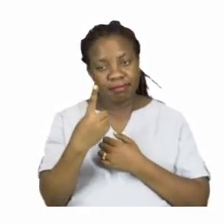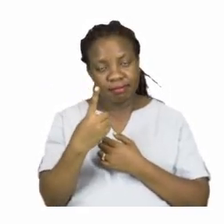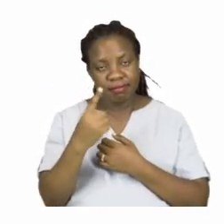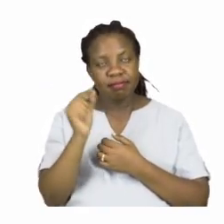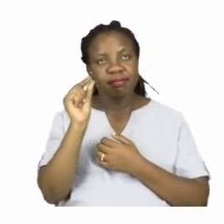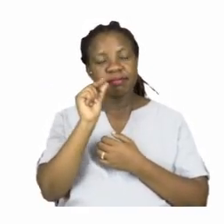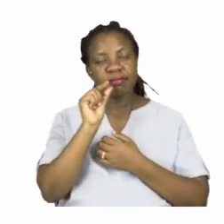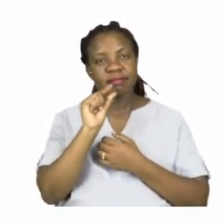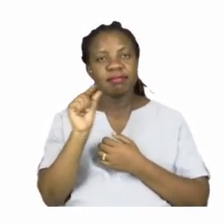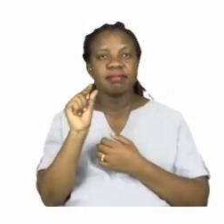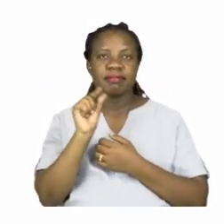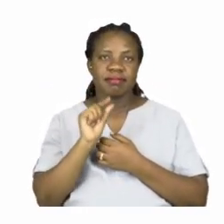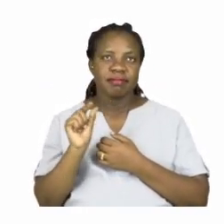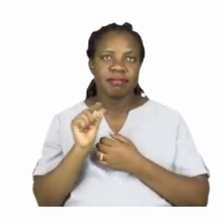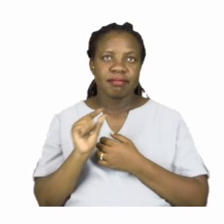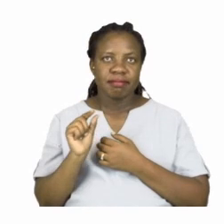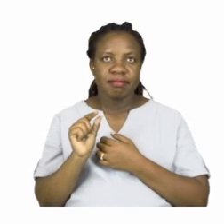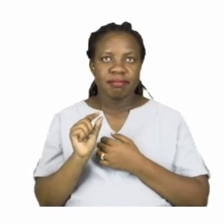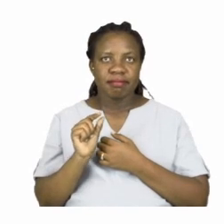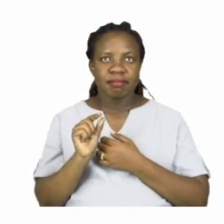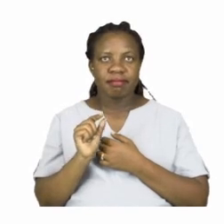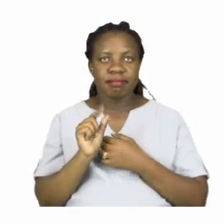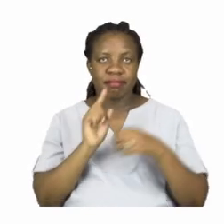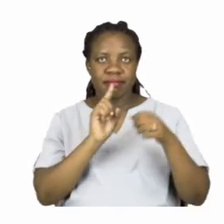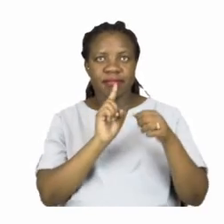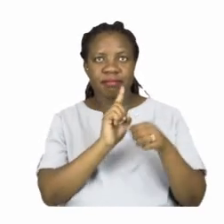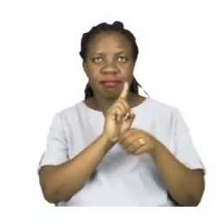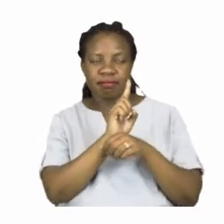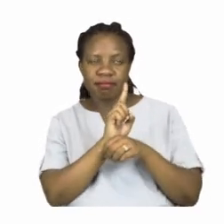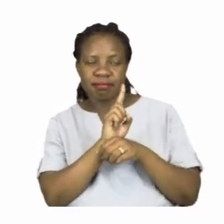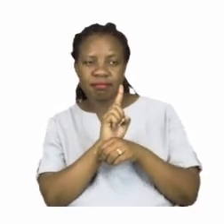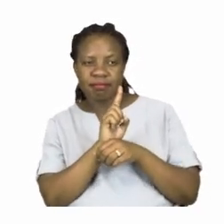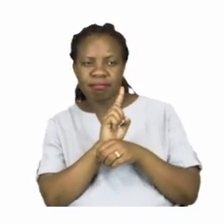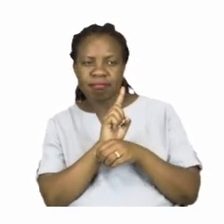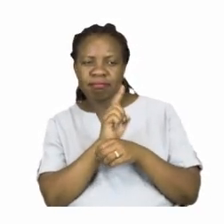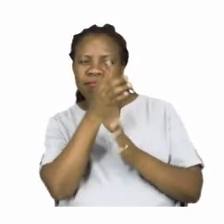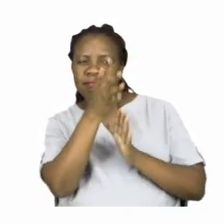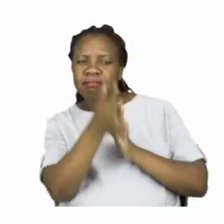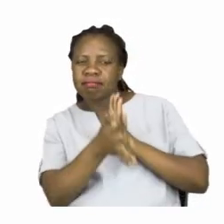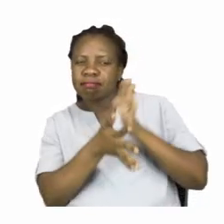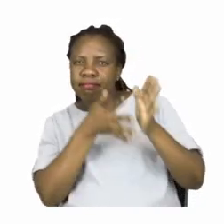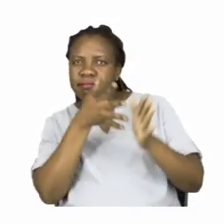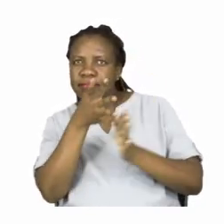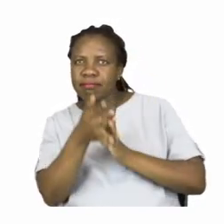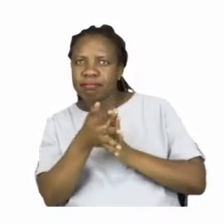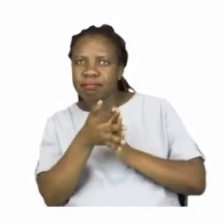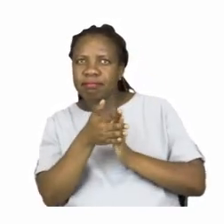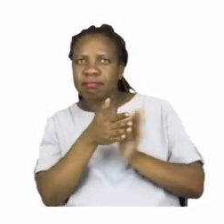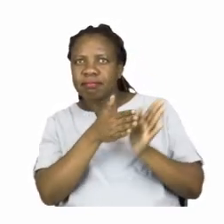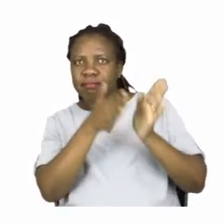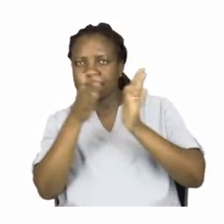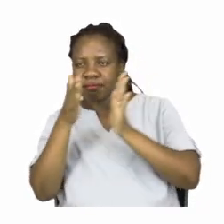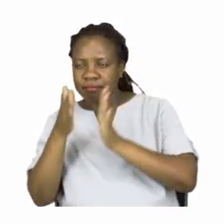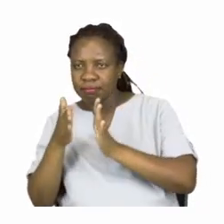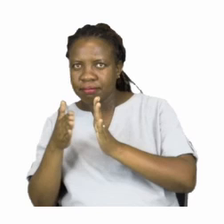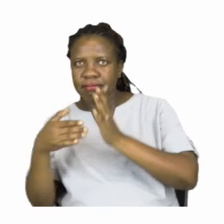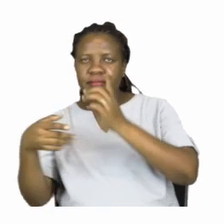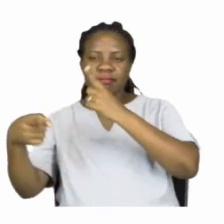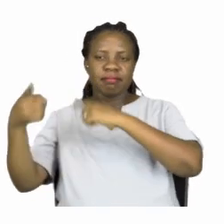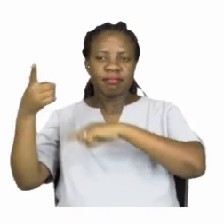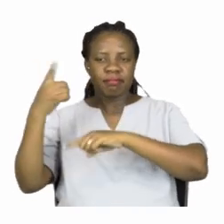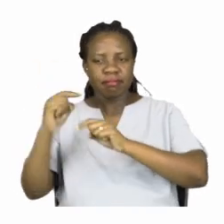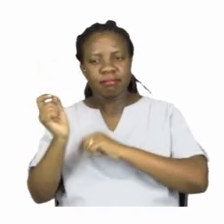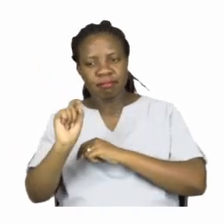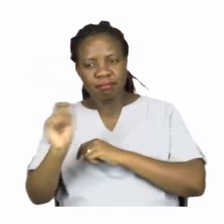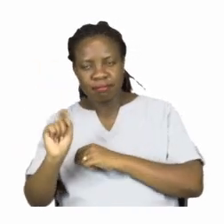words. Now, as you can see, the first thing we have to do is read it. Then you are going to write it. Then